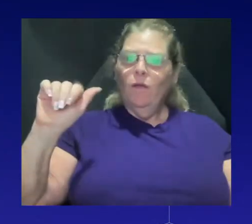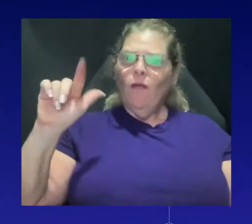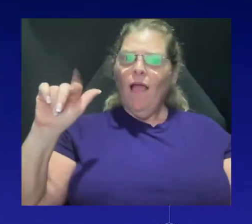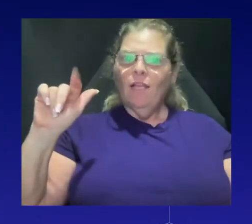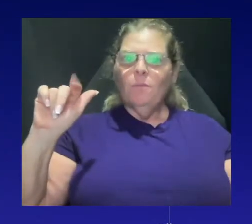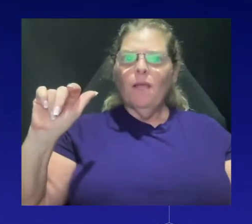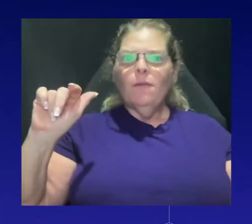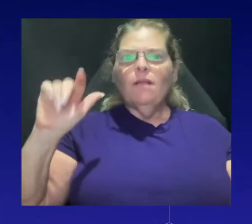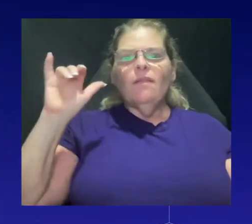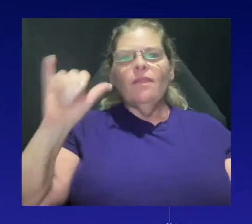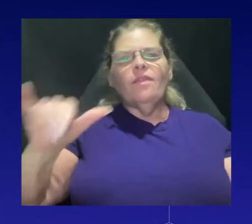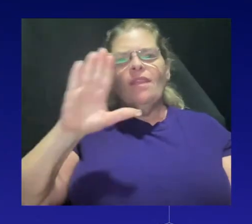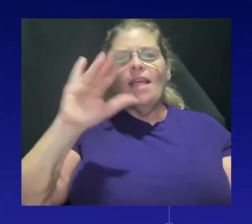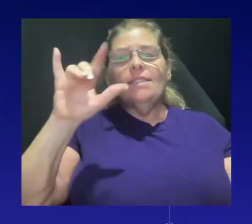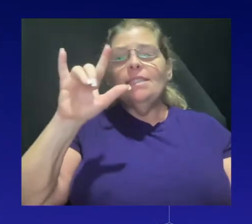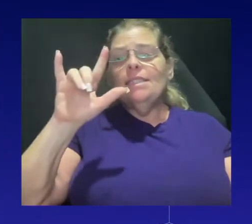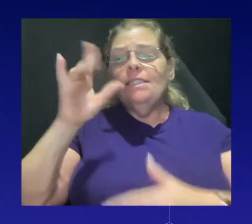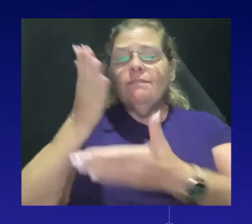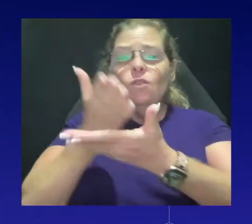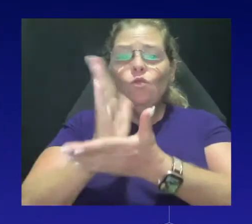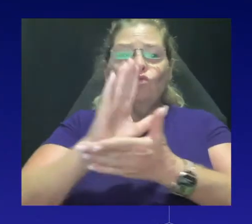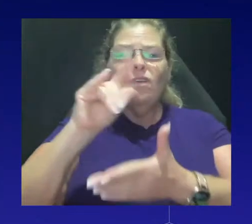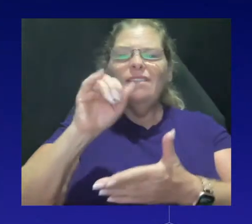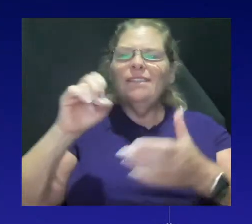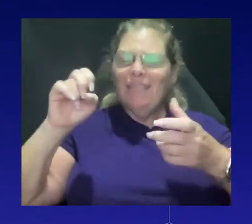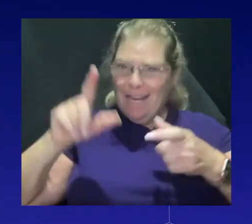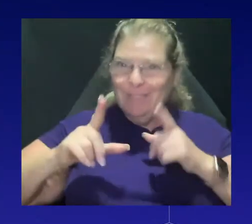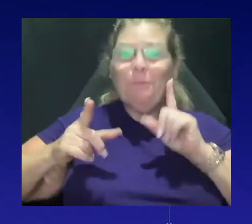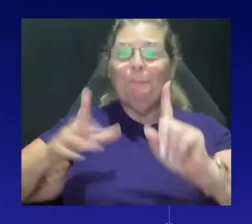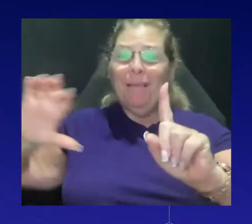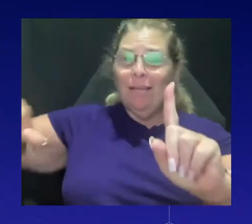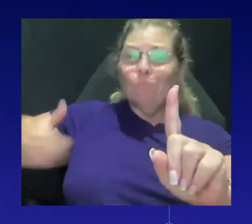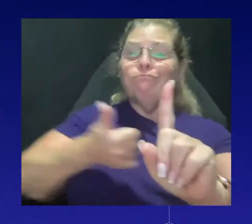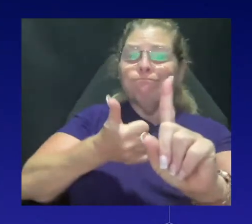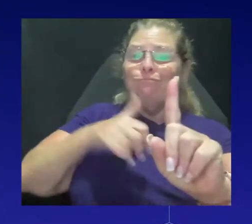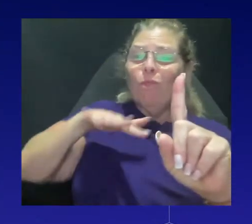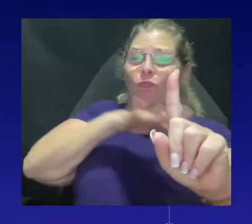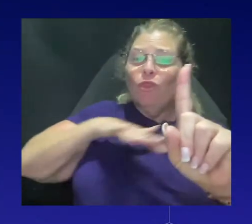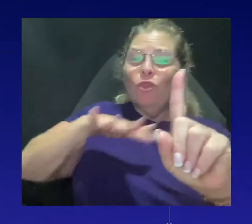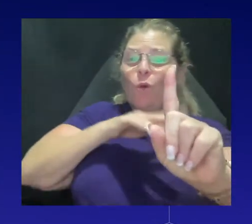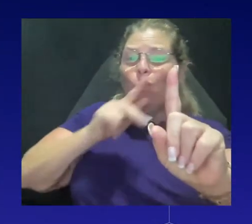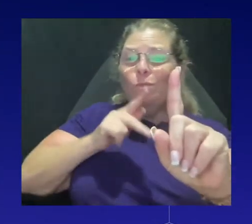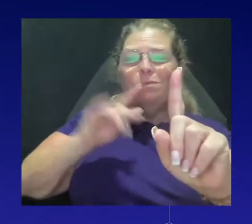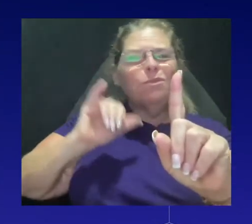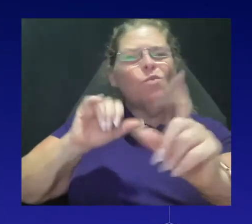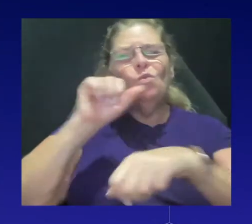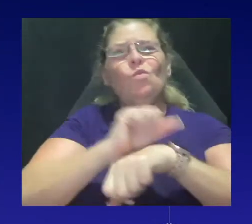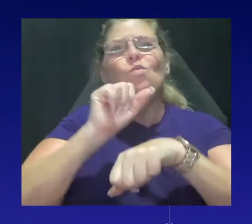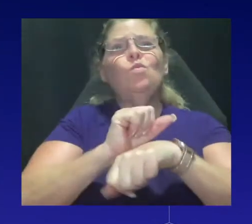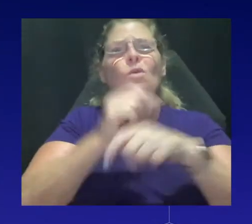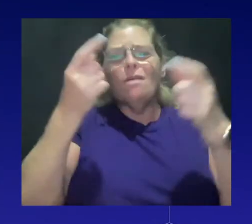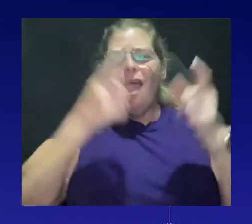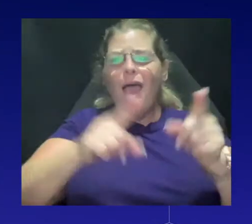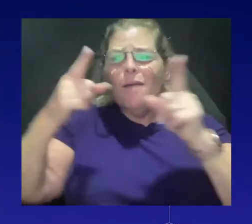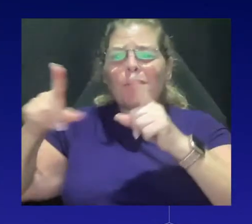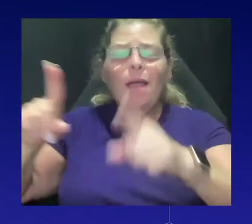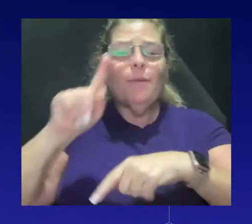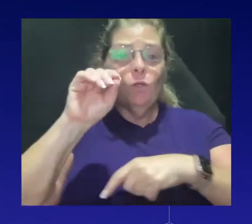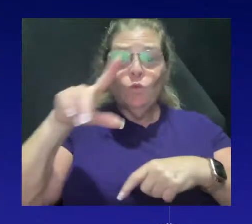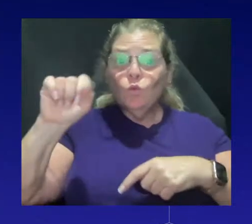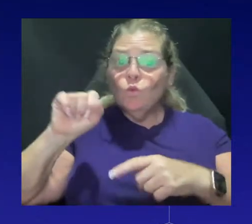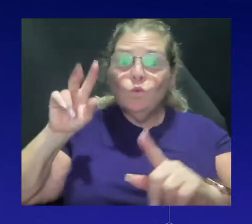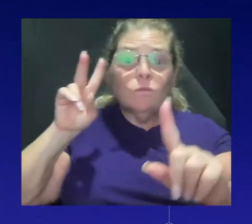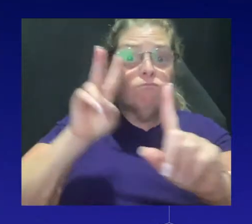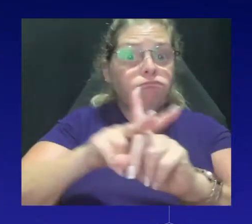really want to bring them into the room here too, because we have so much work that is ongoing, new tools that we're implementing, and